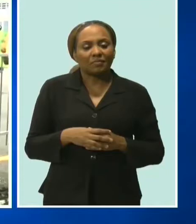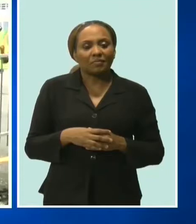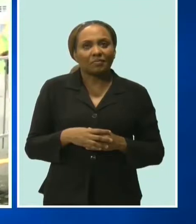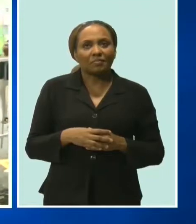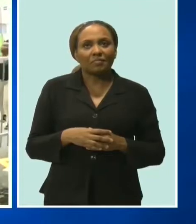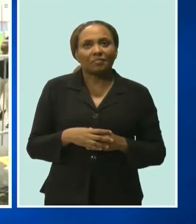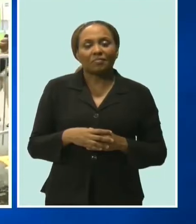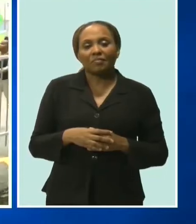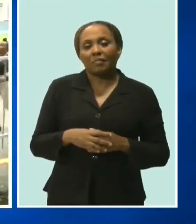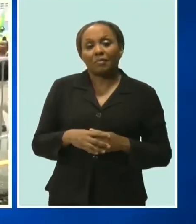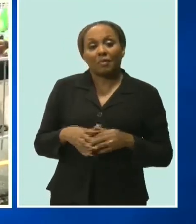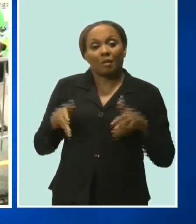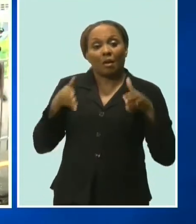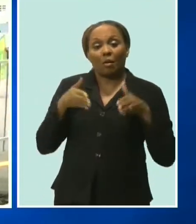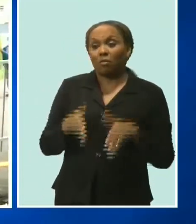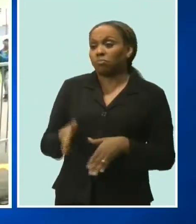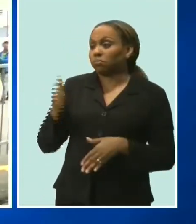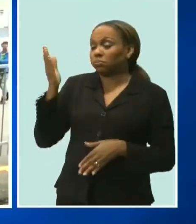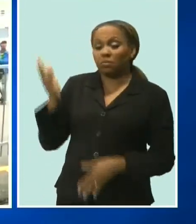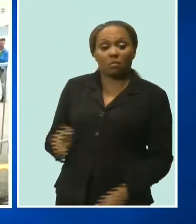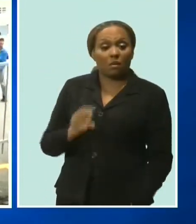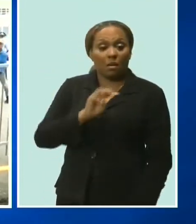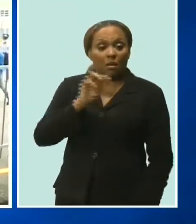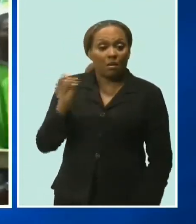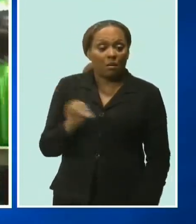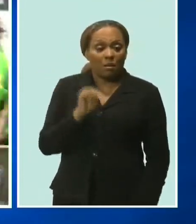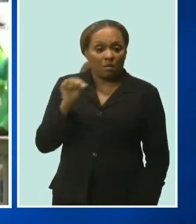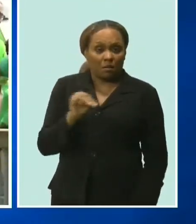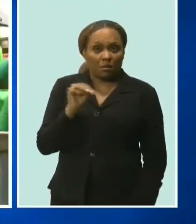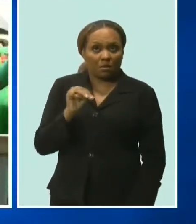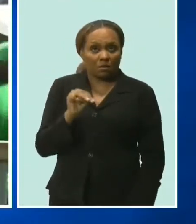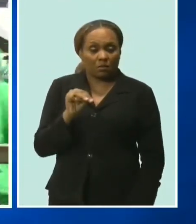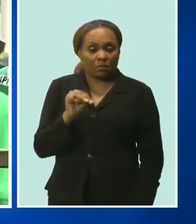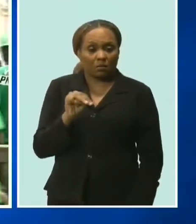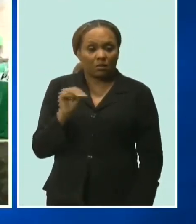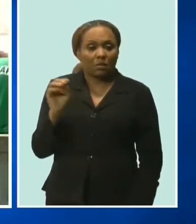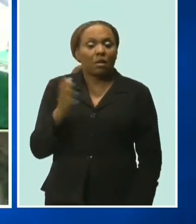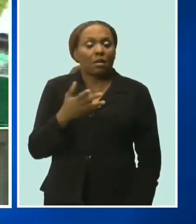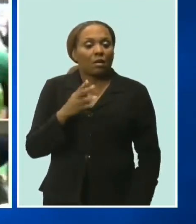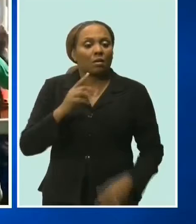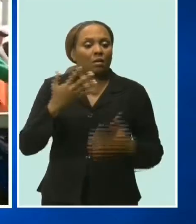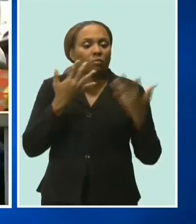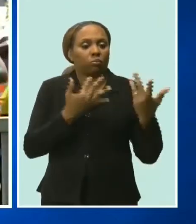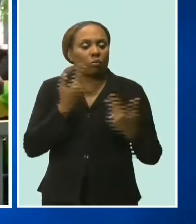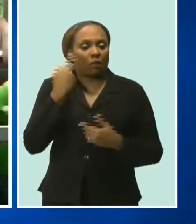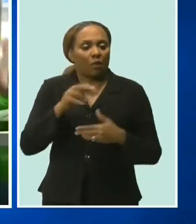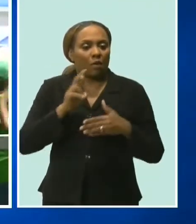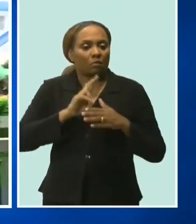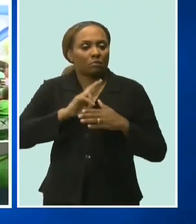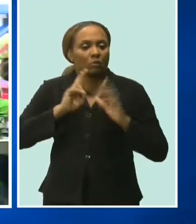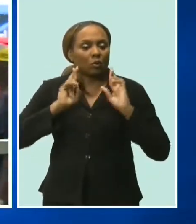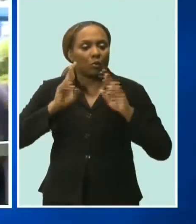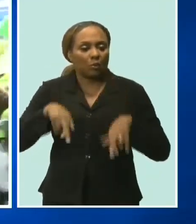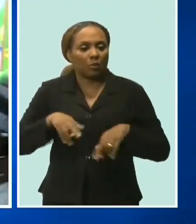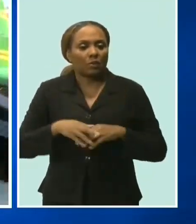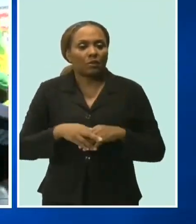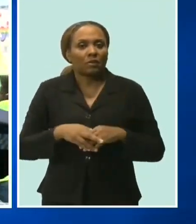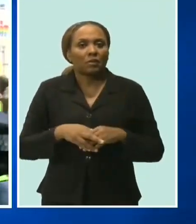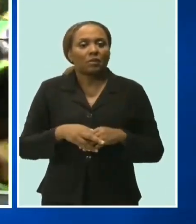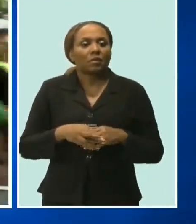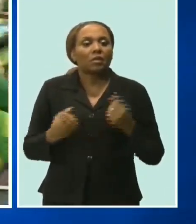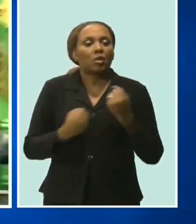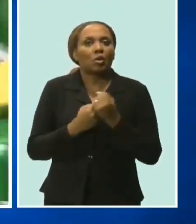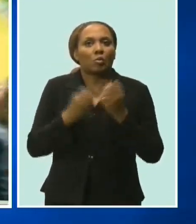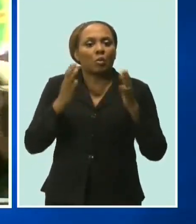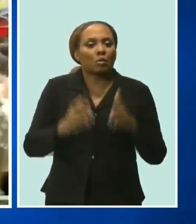That was the scene on Main Street, Georgetown on Monday as GCOM met to discuss the Chief Elections Officer elections report. APNU AFC supporters echoed calls